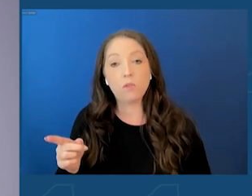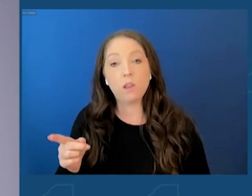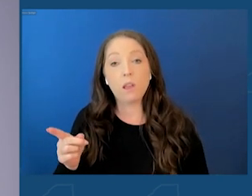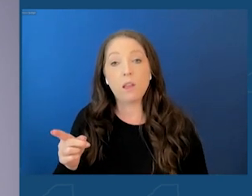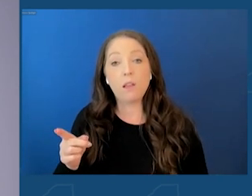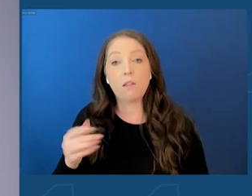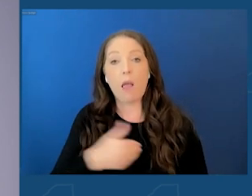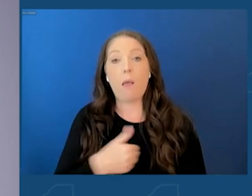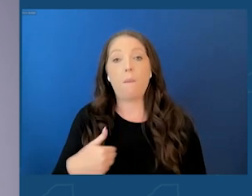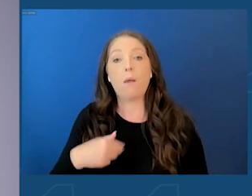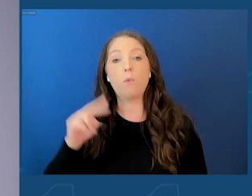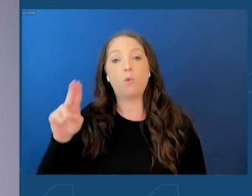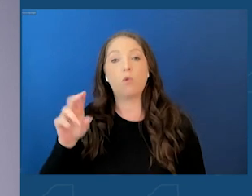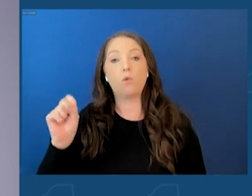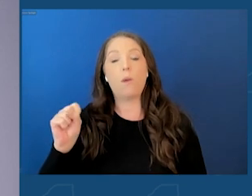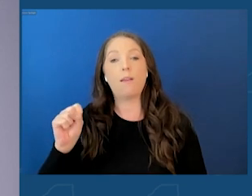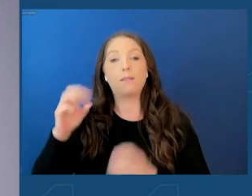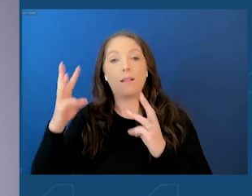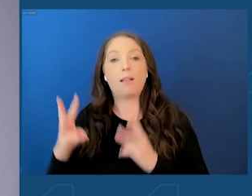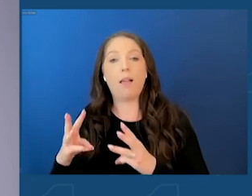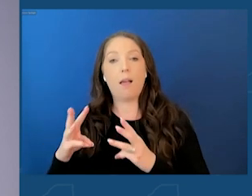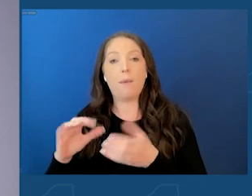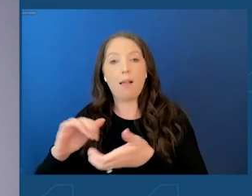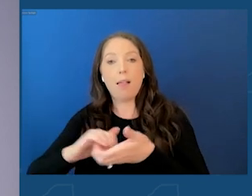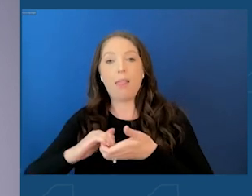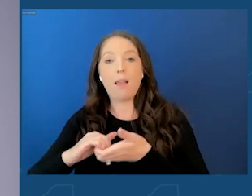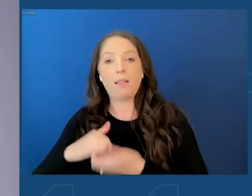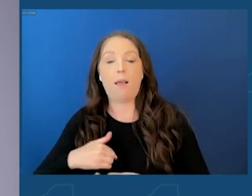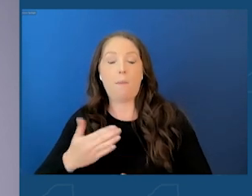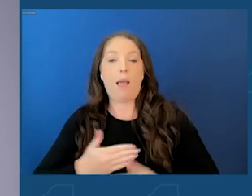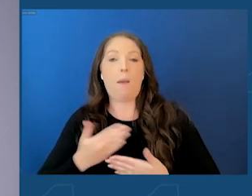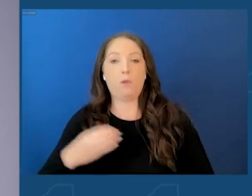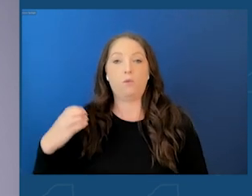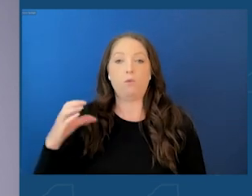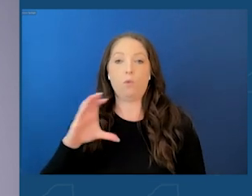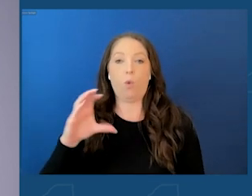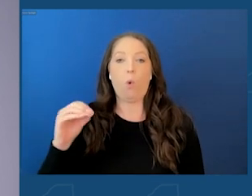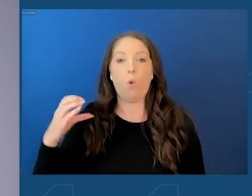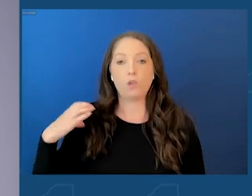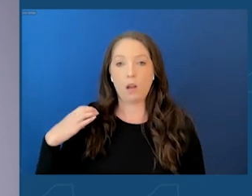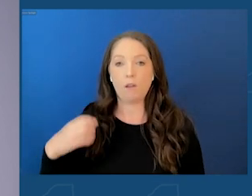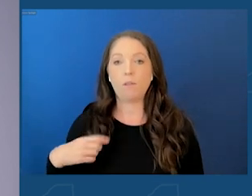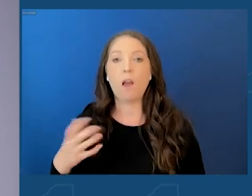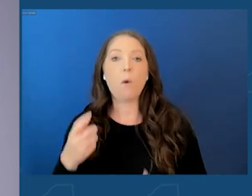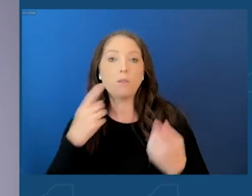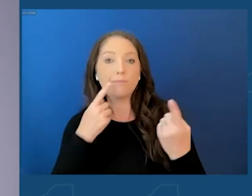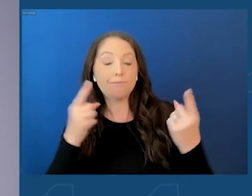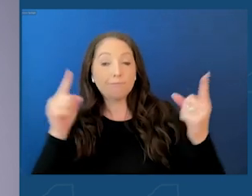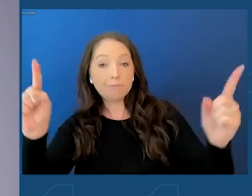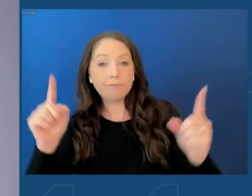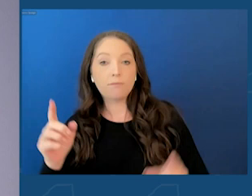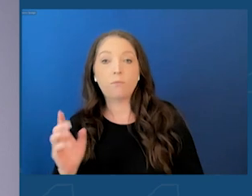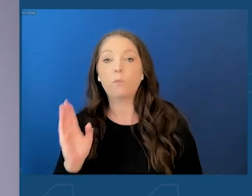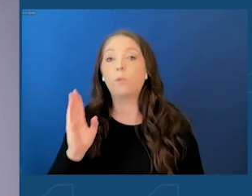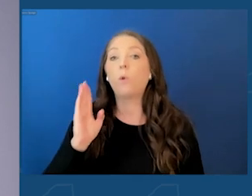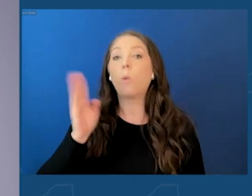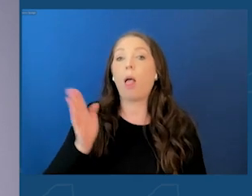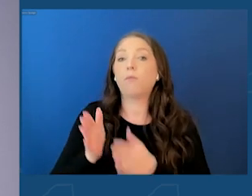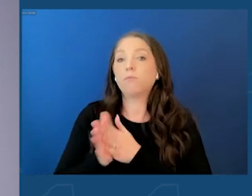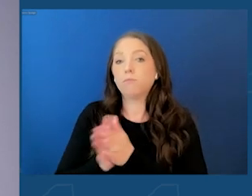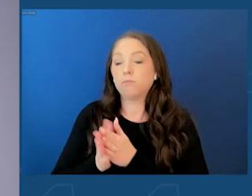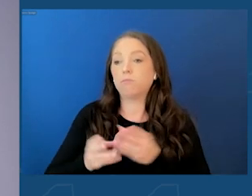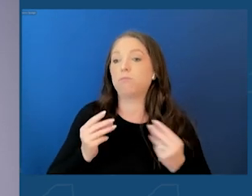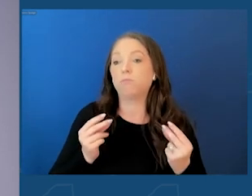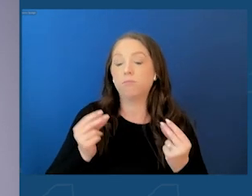Climate Alliance, which I'm pleased to co-chair, in making the historic announcement, which will accelerate our path to a clean energy